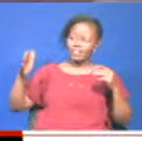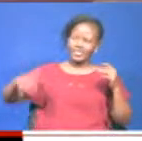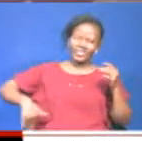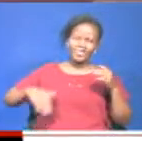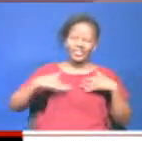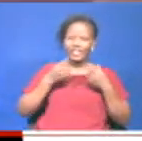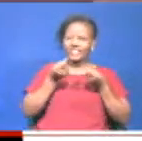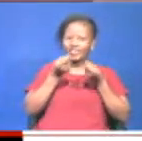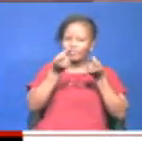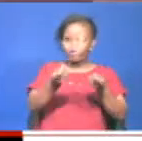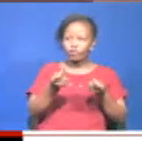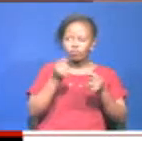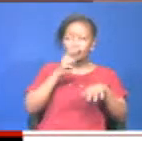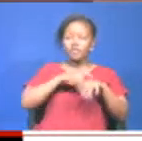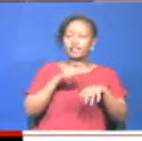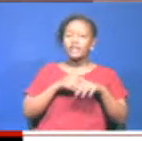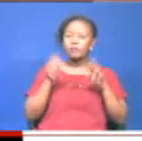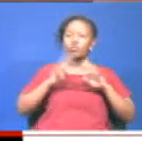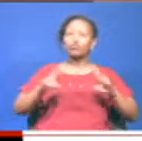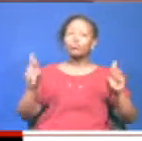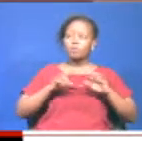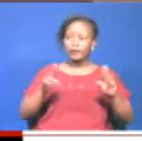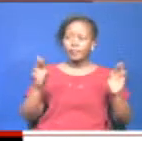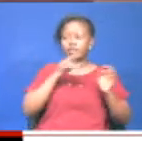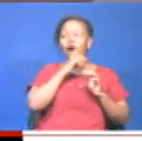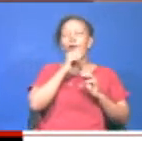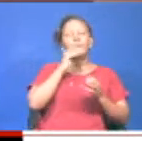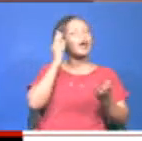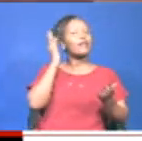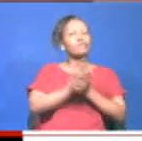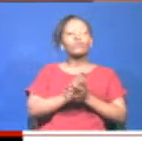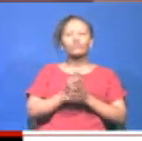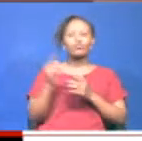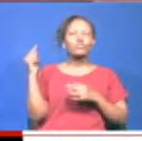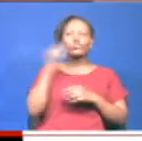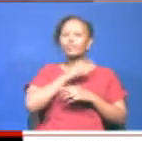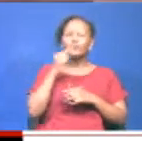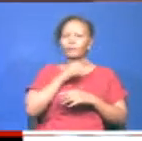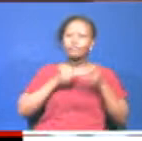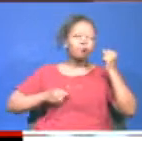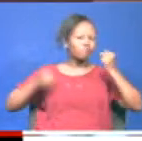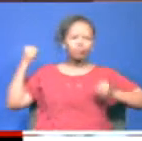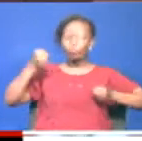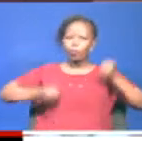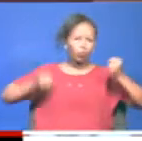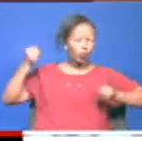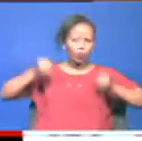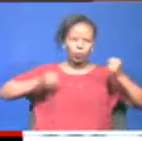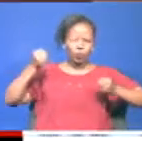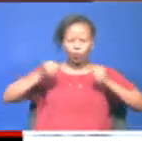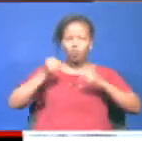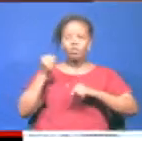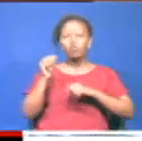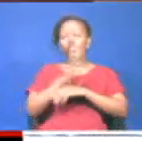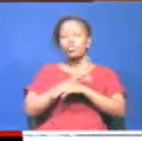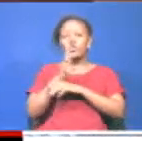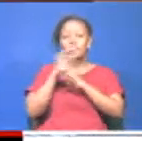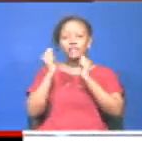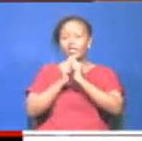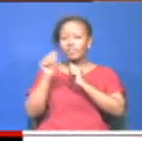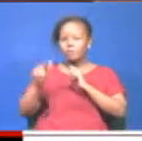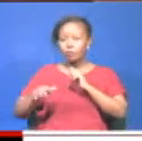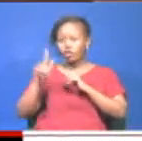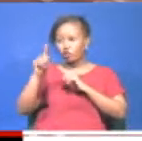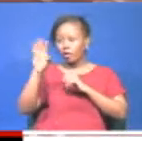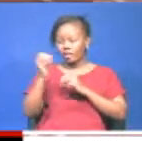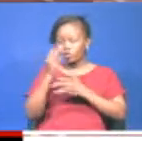prepare for the race, Omanyala proved his prowess in race and clocked 10.10 seconds to qualify for the